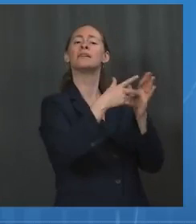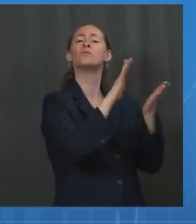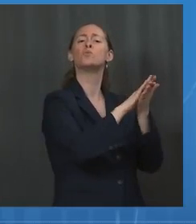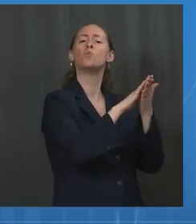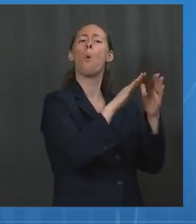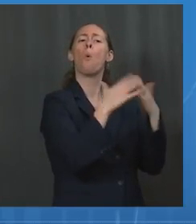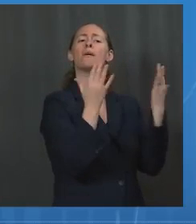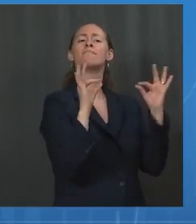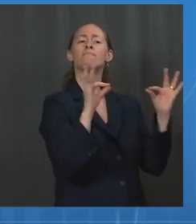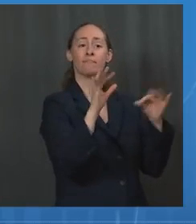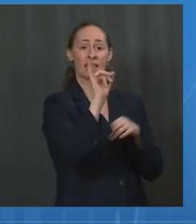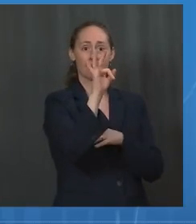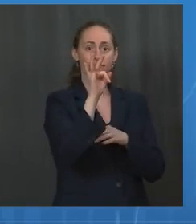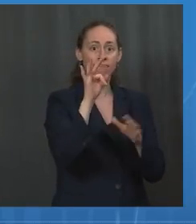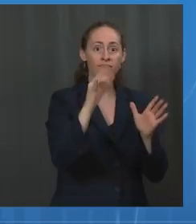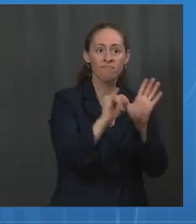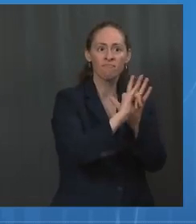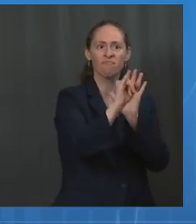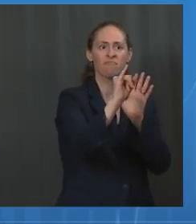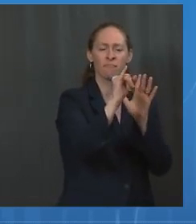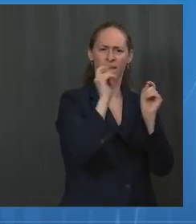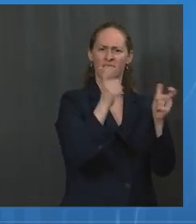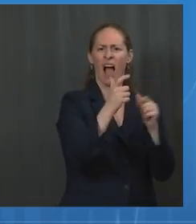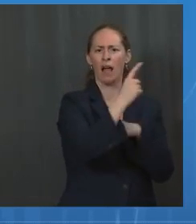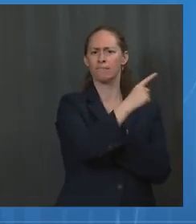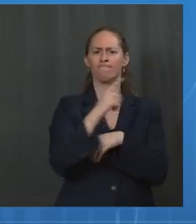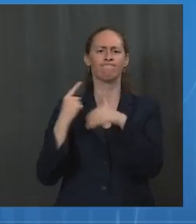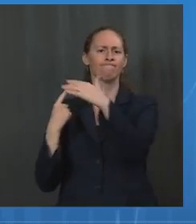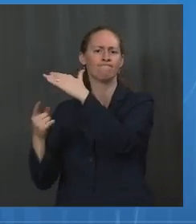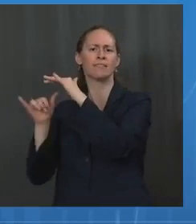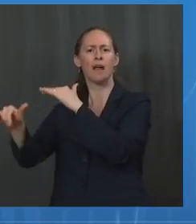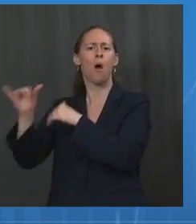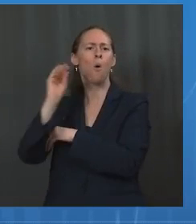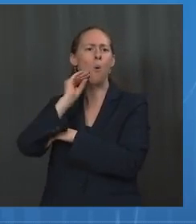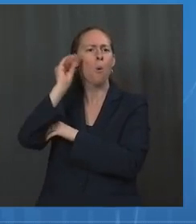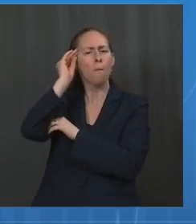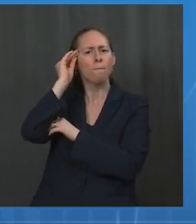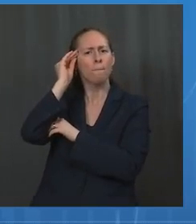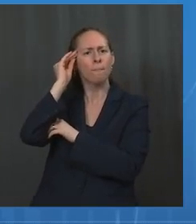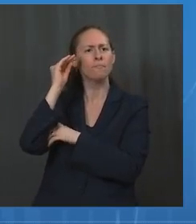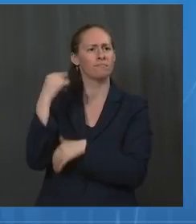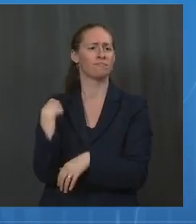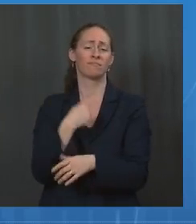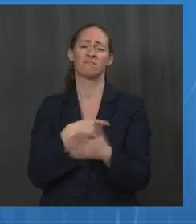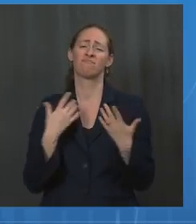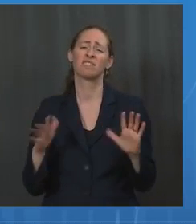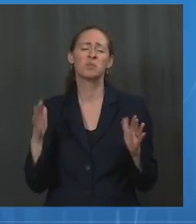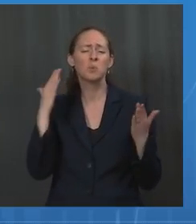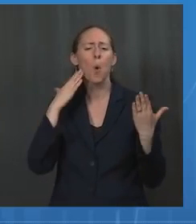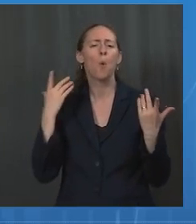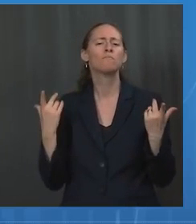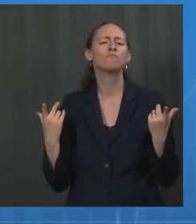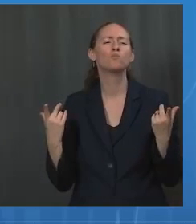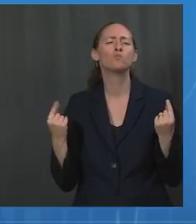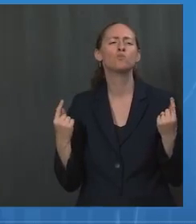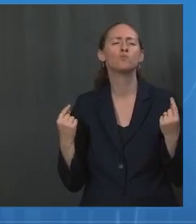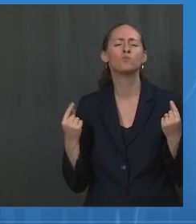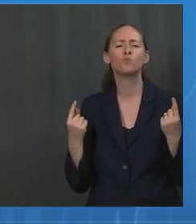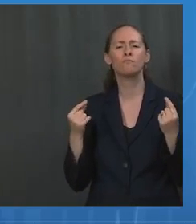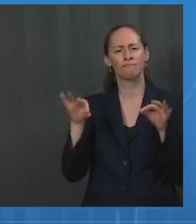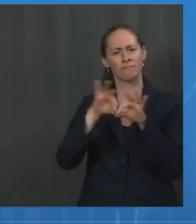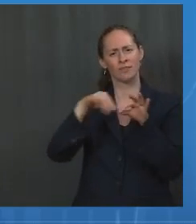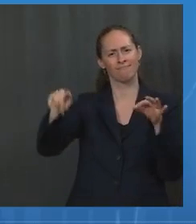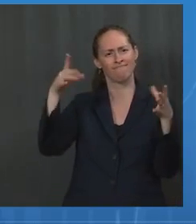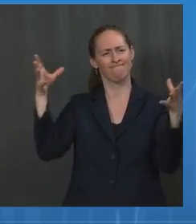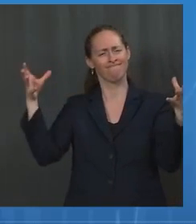isolating cases to effectively limit spread. We know what works. Now let us unify together to follow these steps